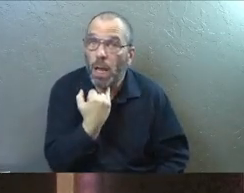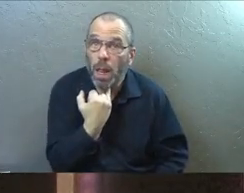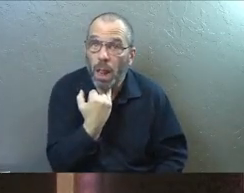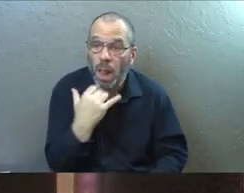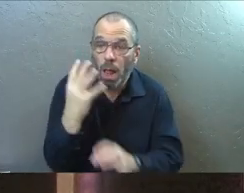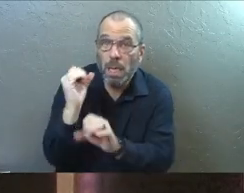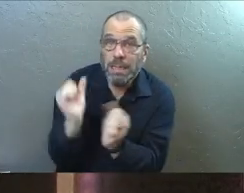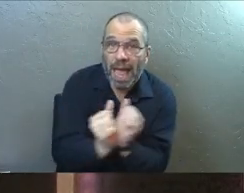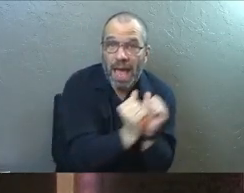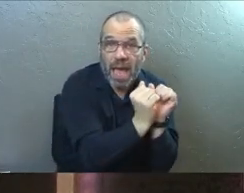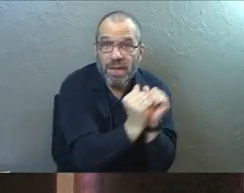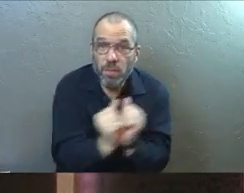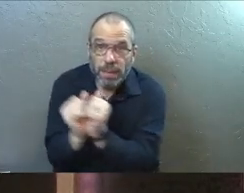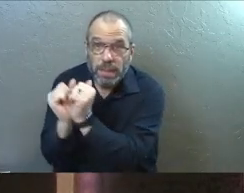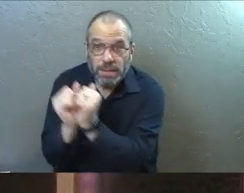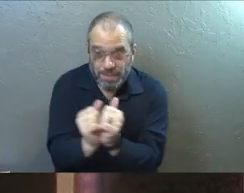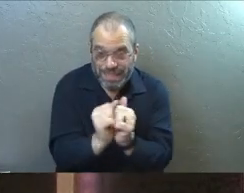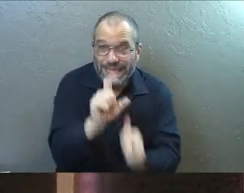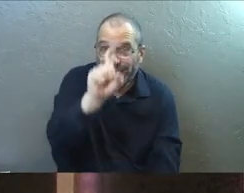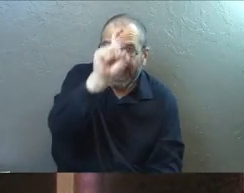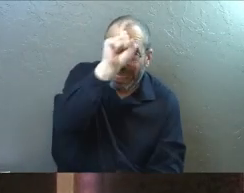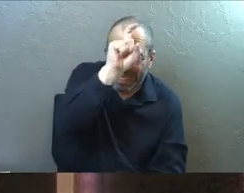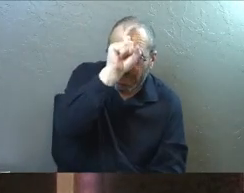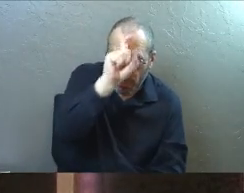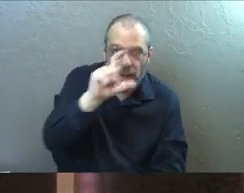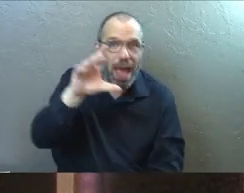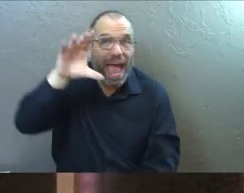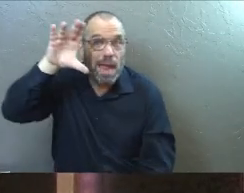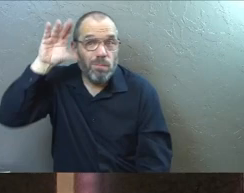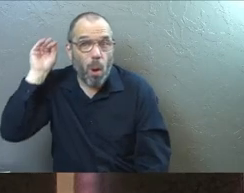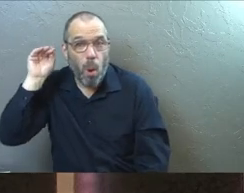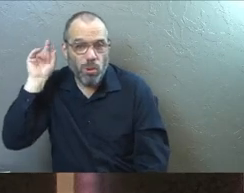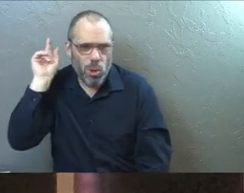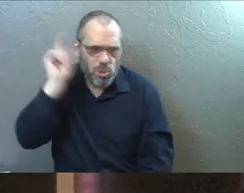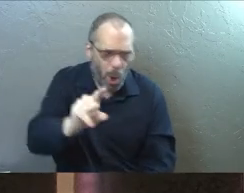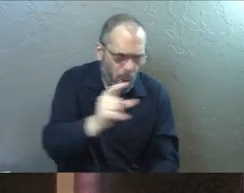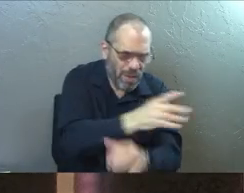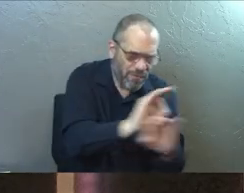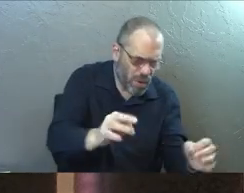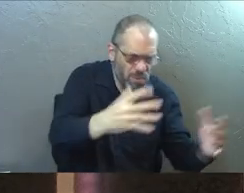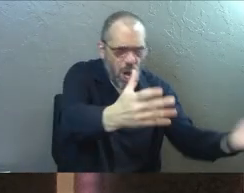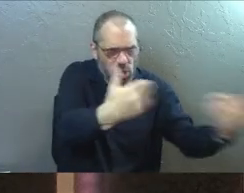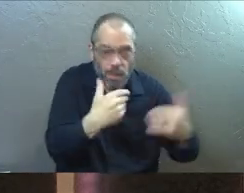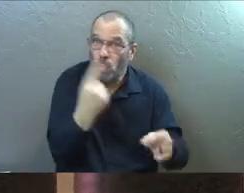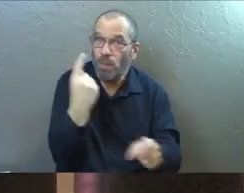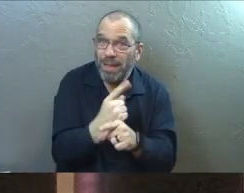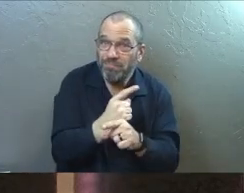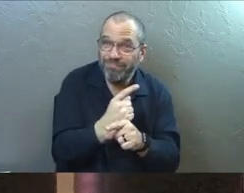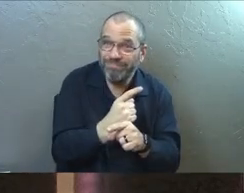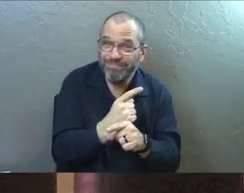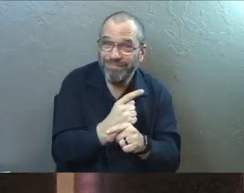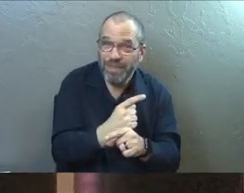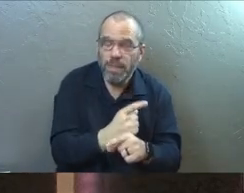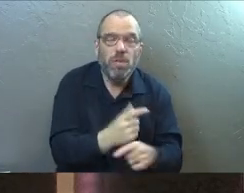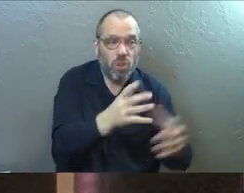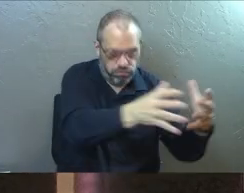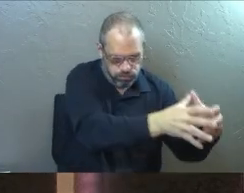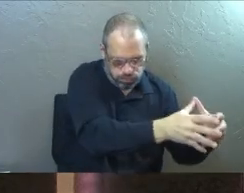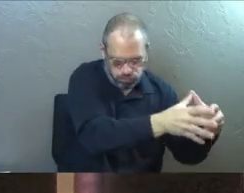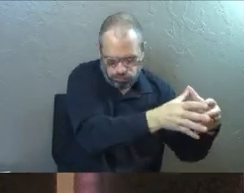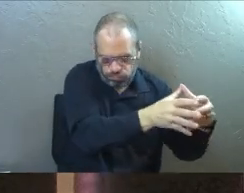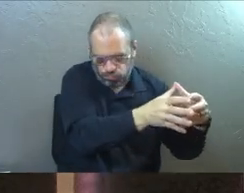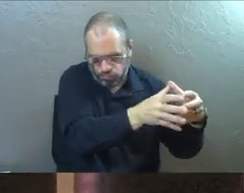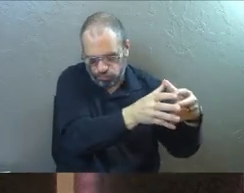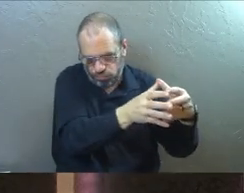in slavery in Egypt, and Moses goes and frees them, let my people go, right? And he frees them,